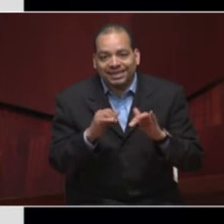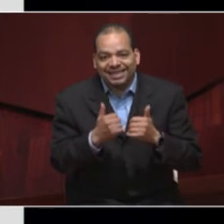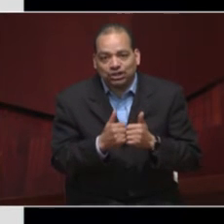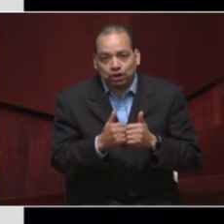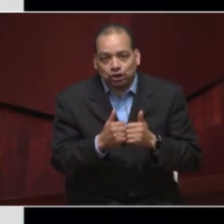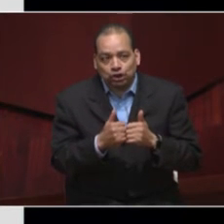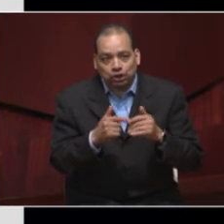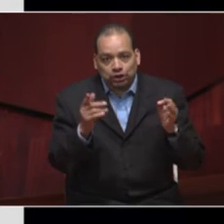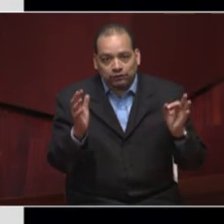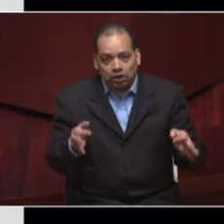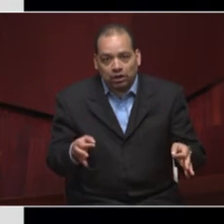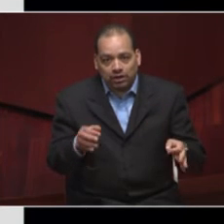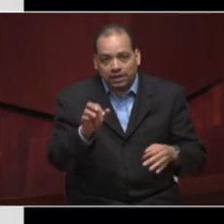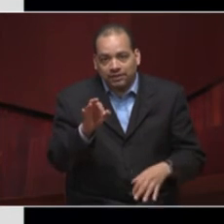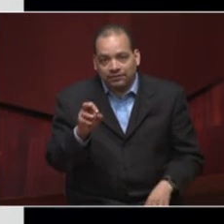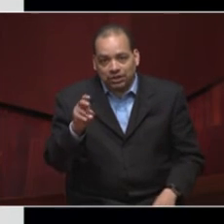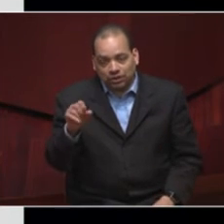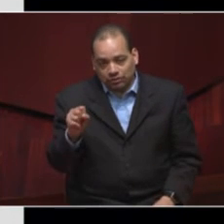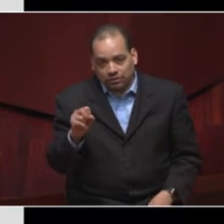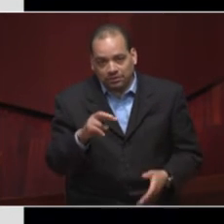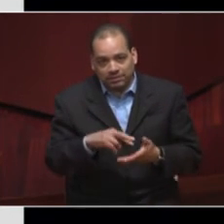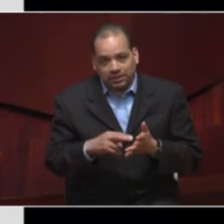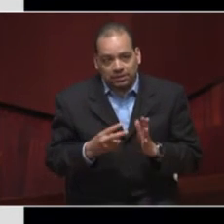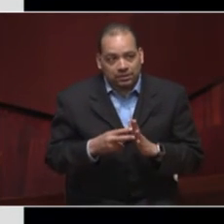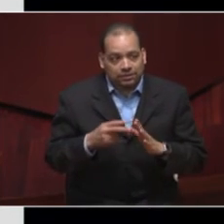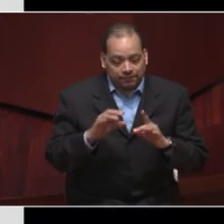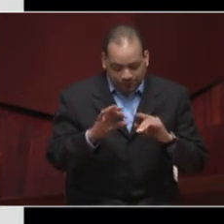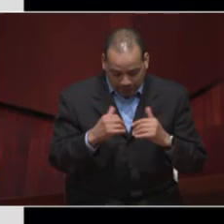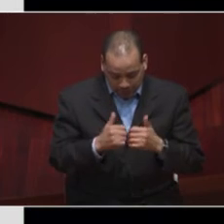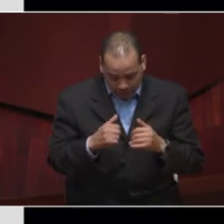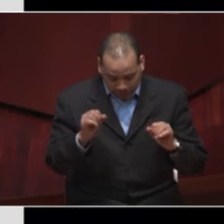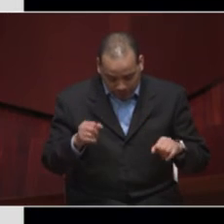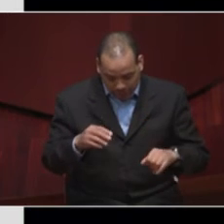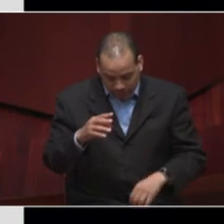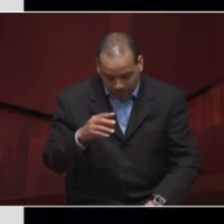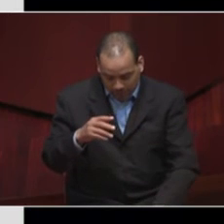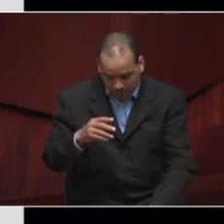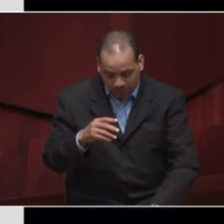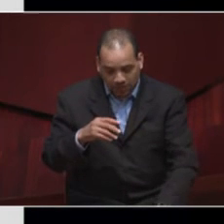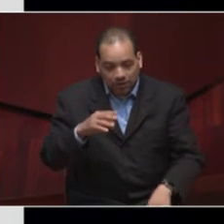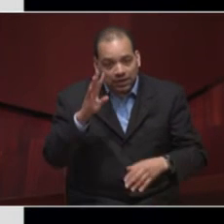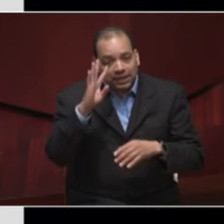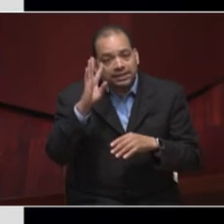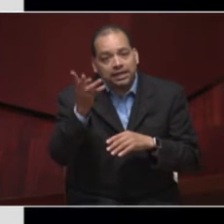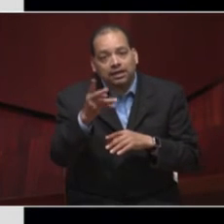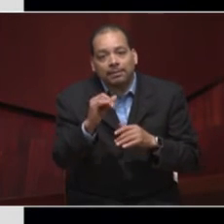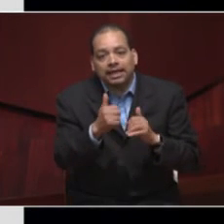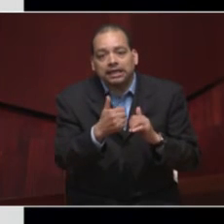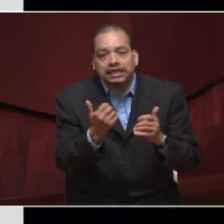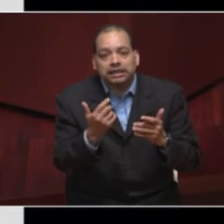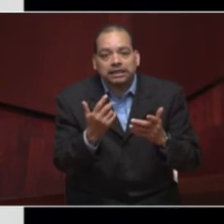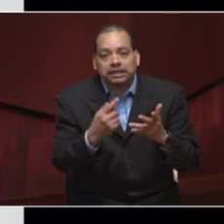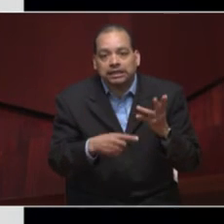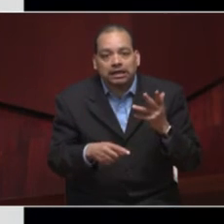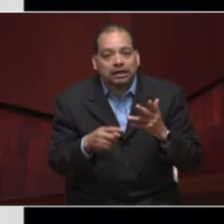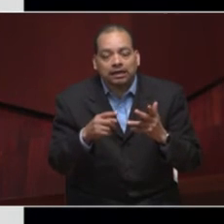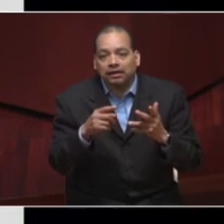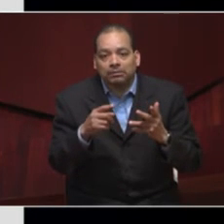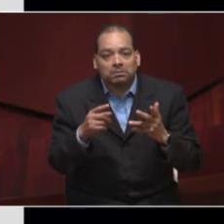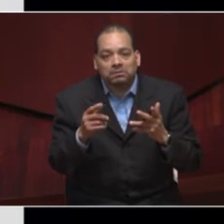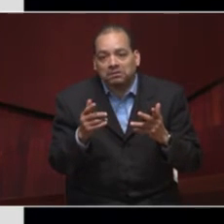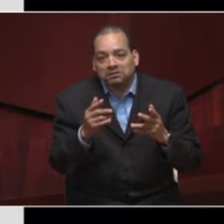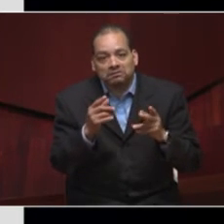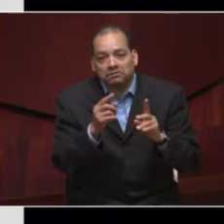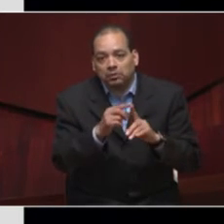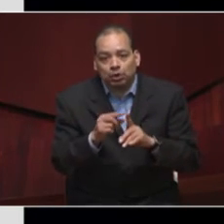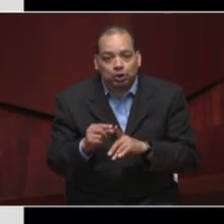fields. And this allows agencies to come up with any type of nomenclature that they want. Usually small office abbreviations